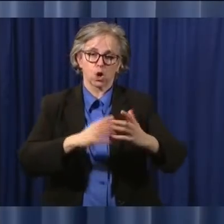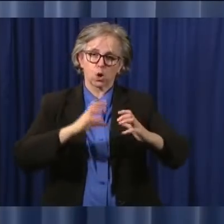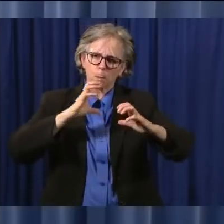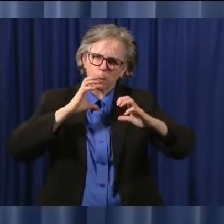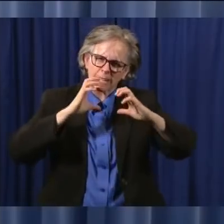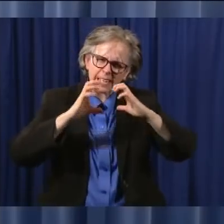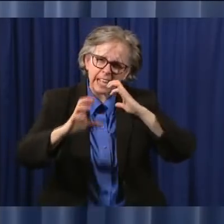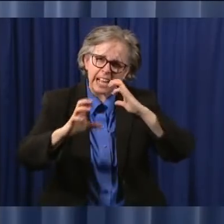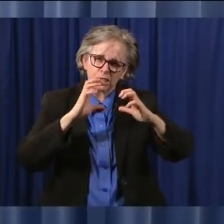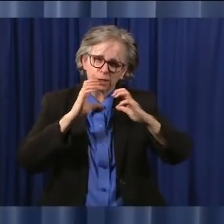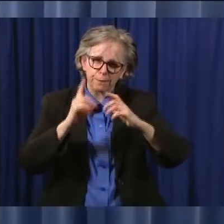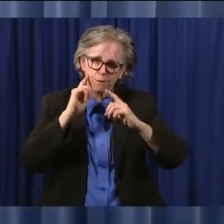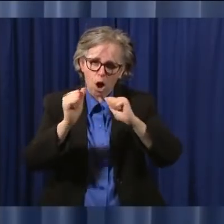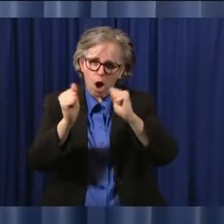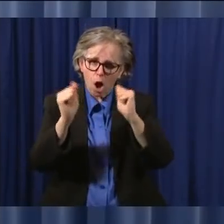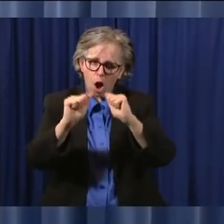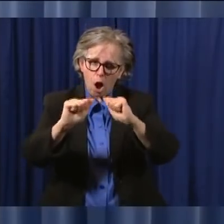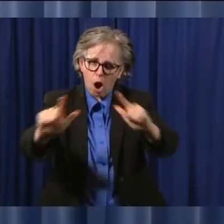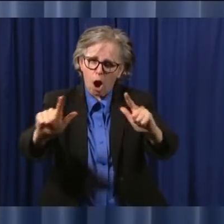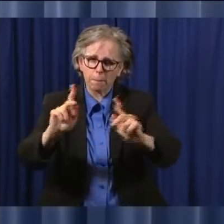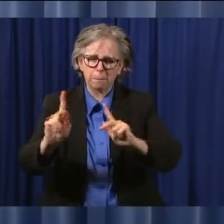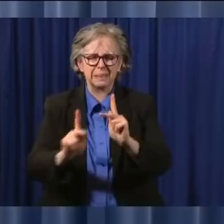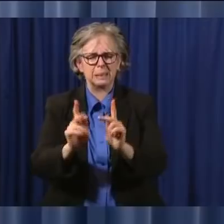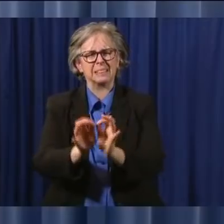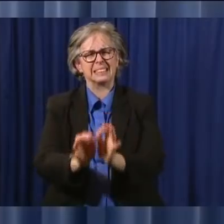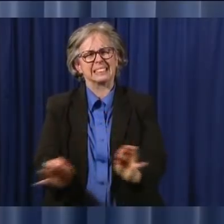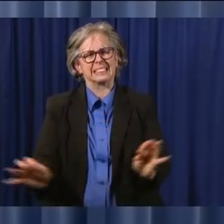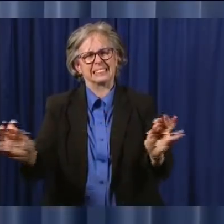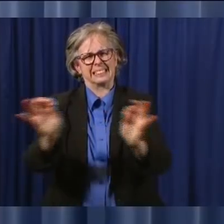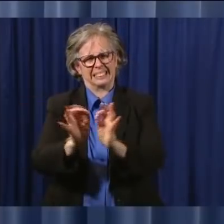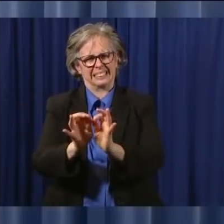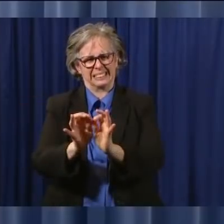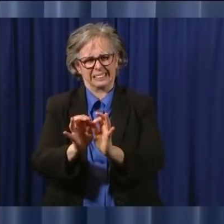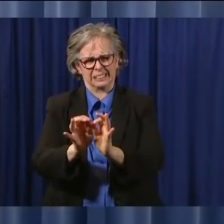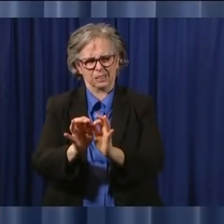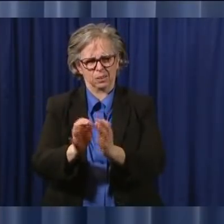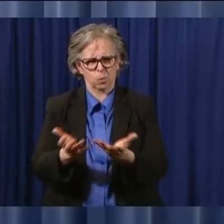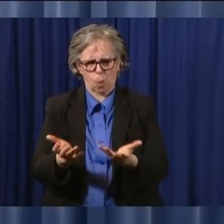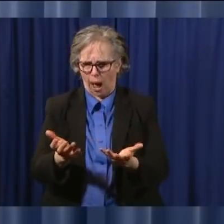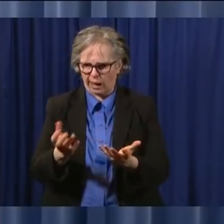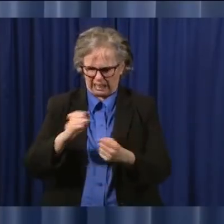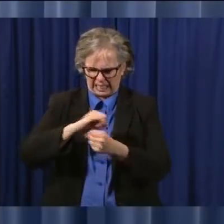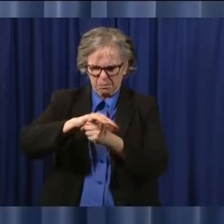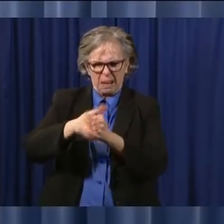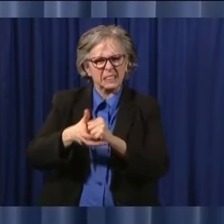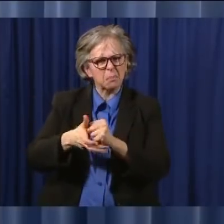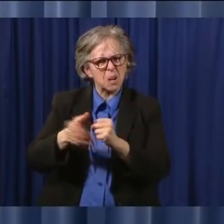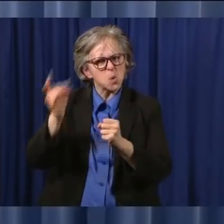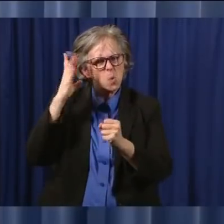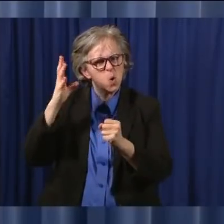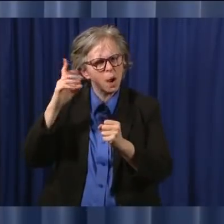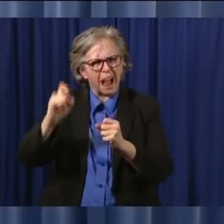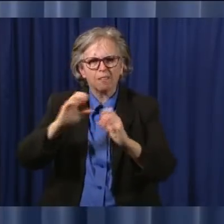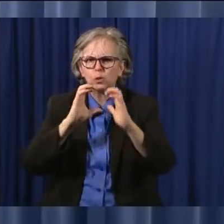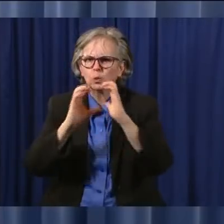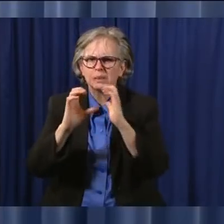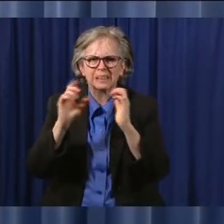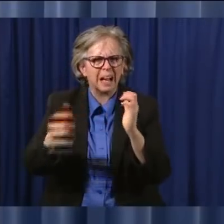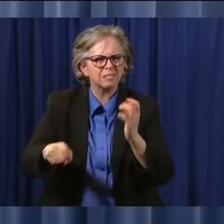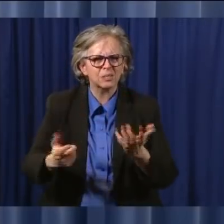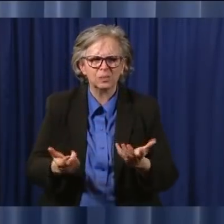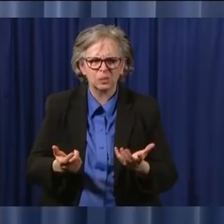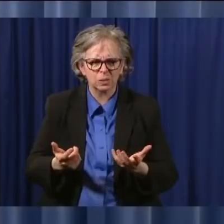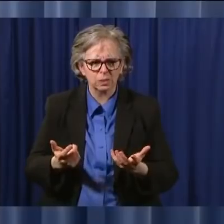is very important, and it's particularly important during this pandemic. We are working with a group called Us for